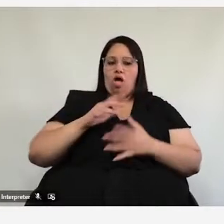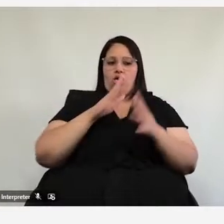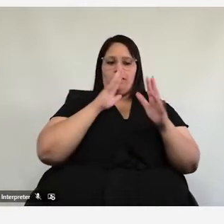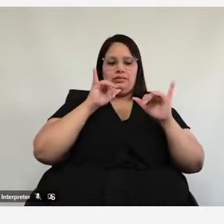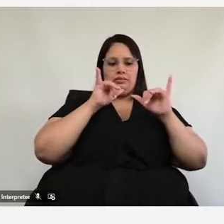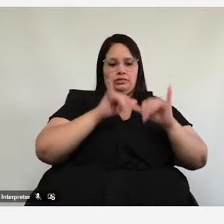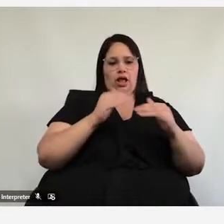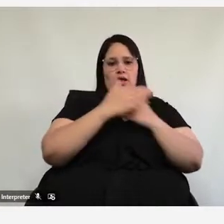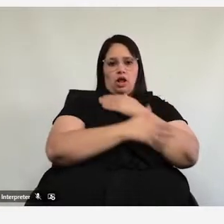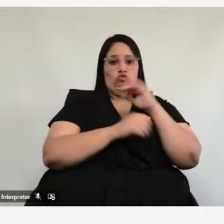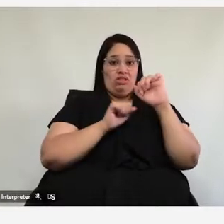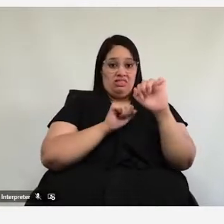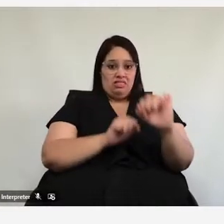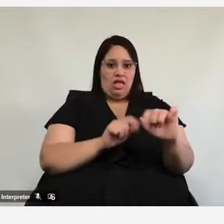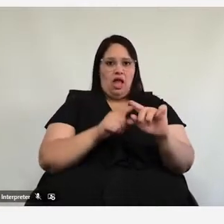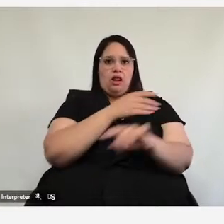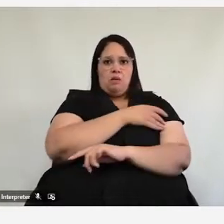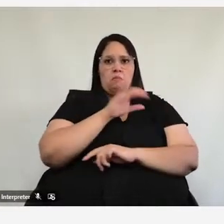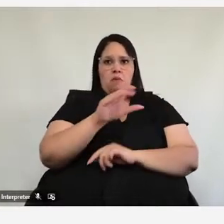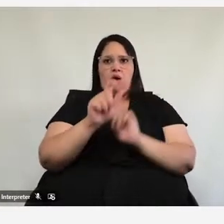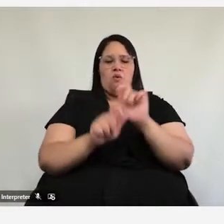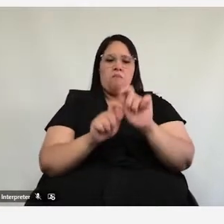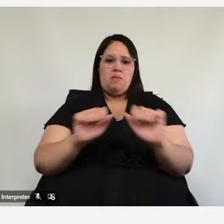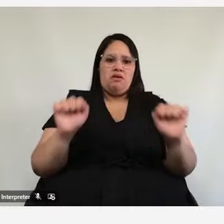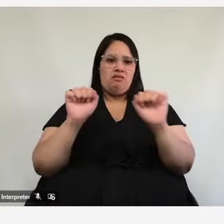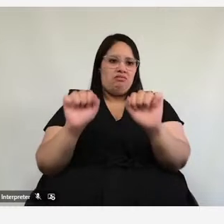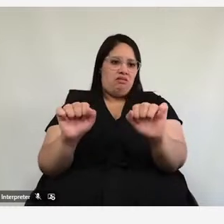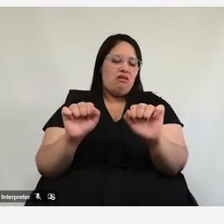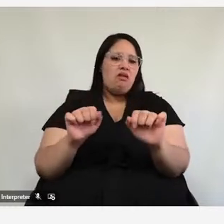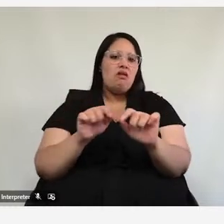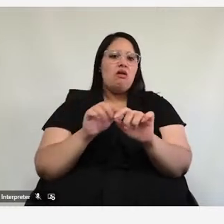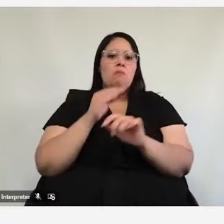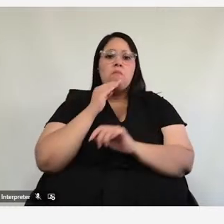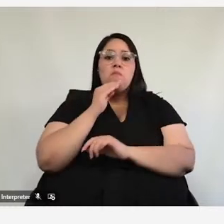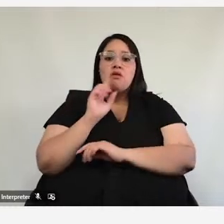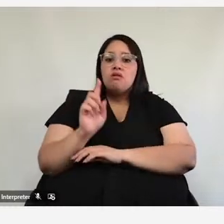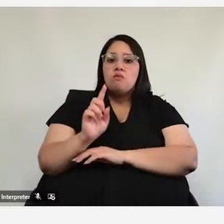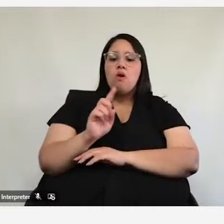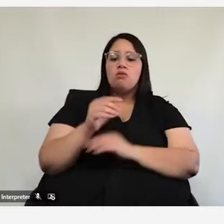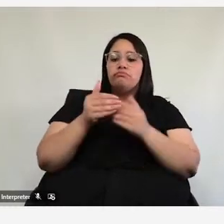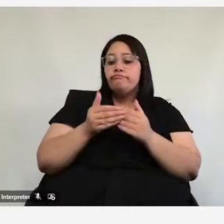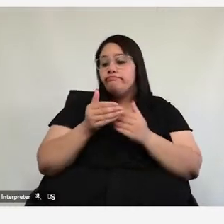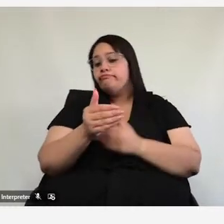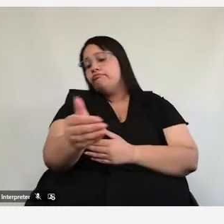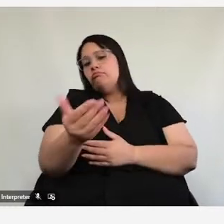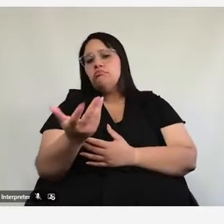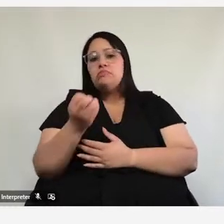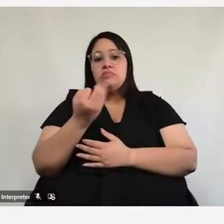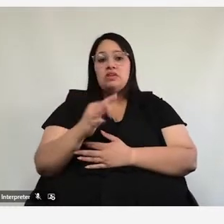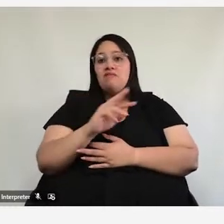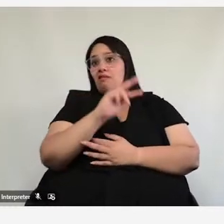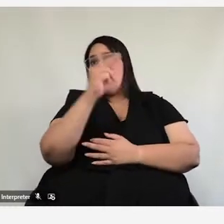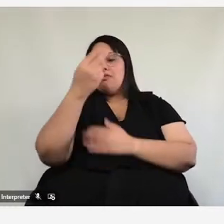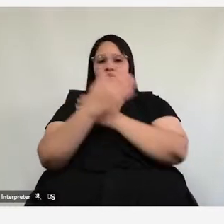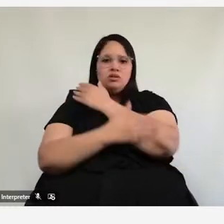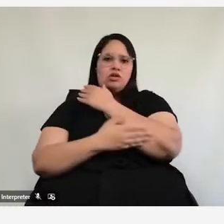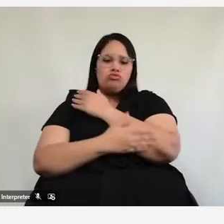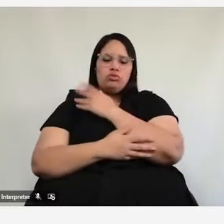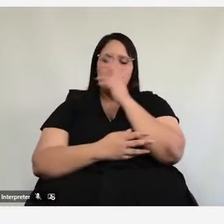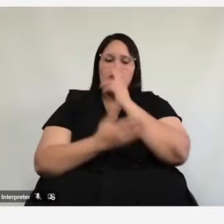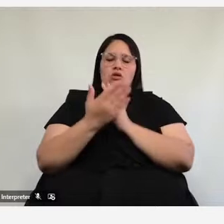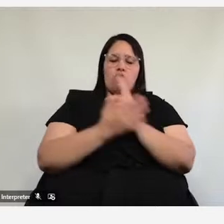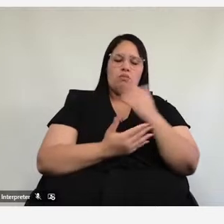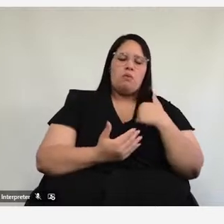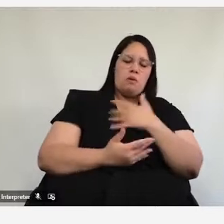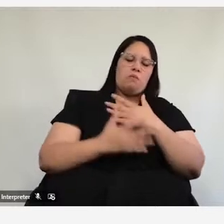country and empower their people, this then means that going forward, if other countries are Honourable to Lita Kong, develop